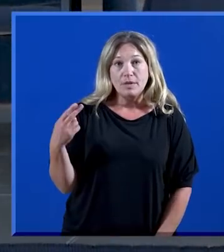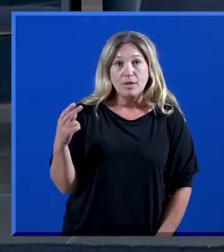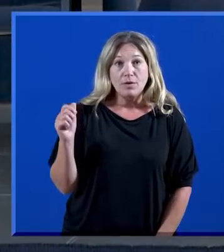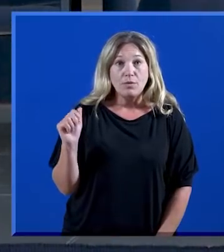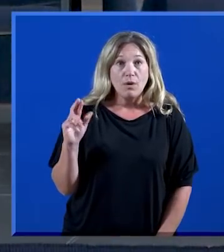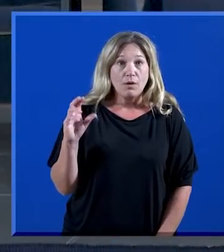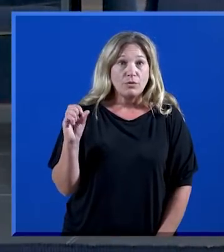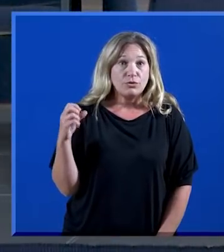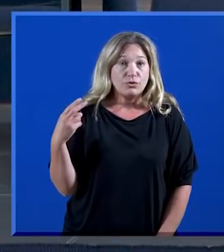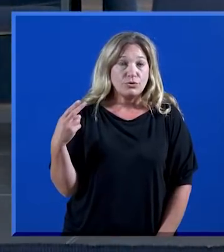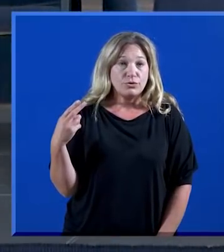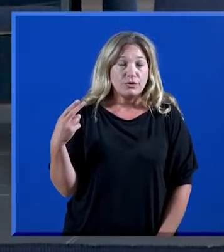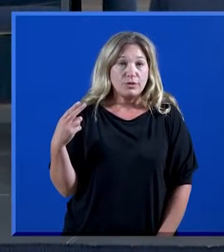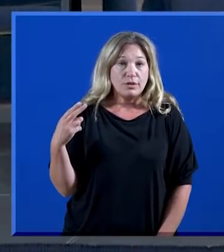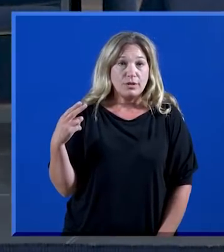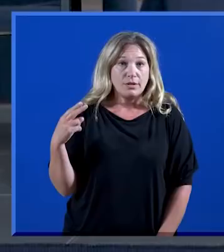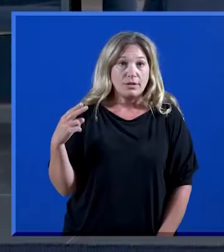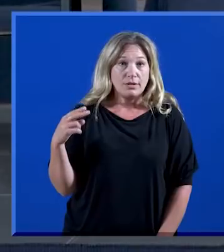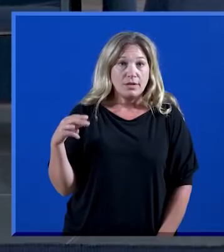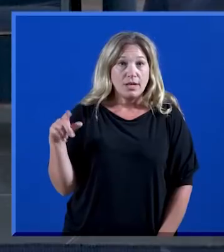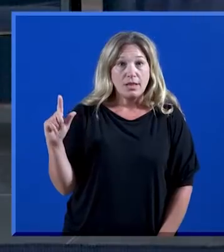Harsh Lakhani.